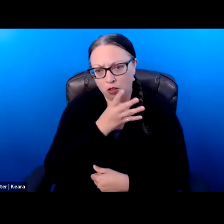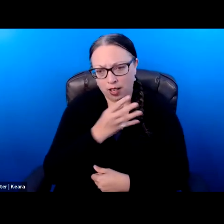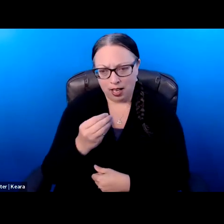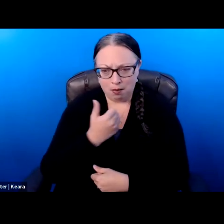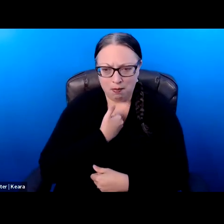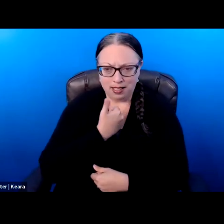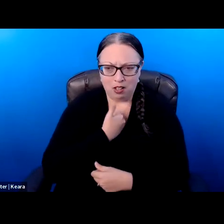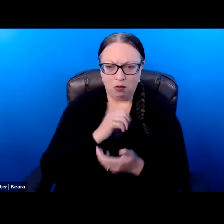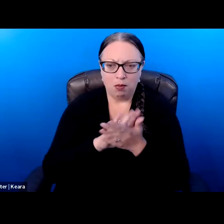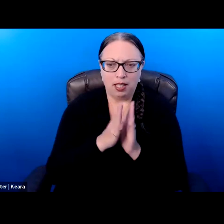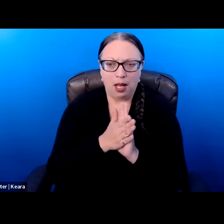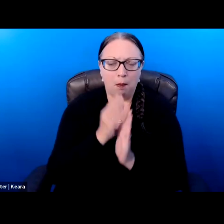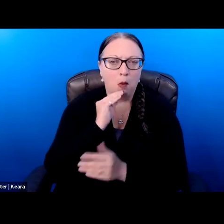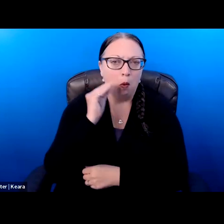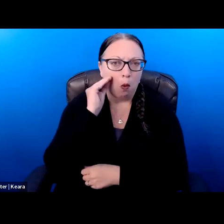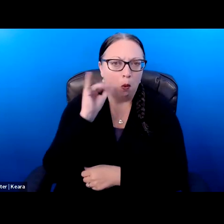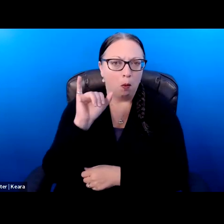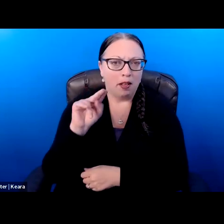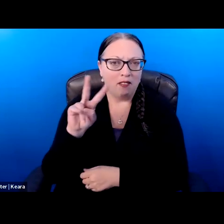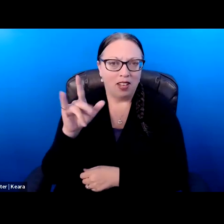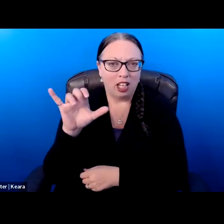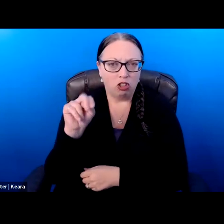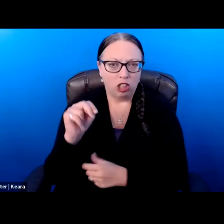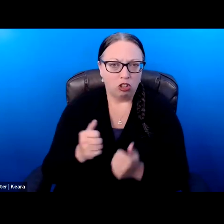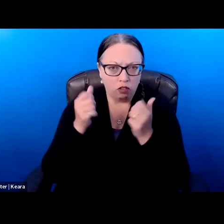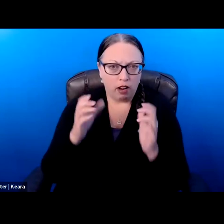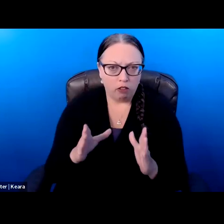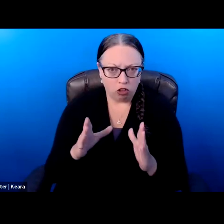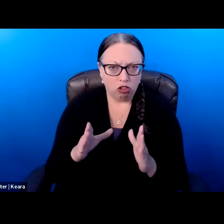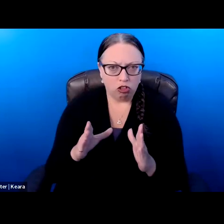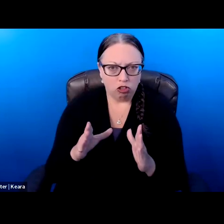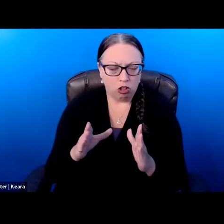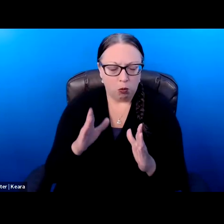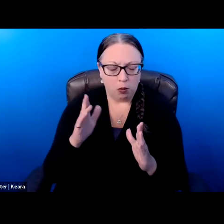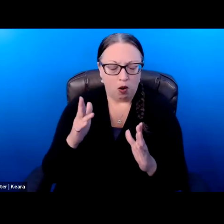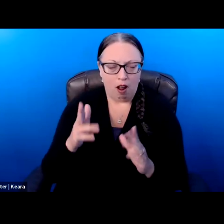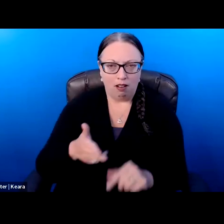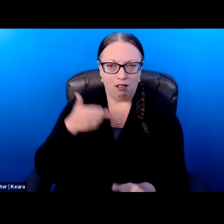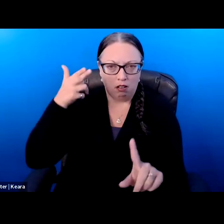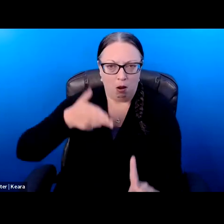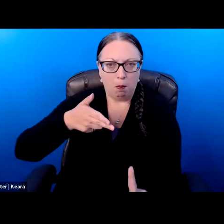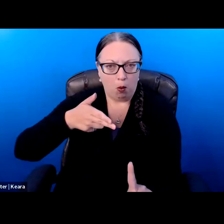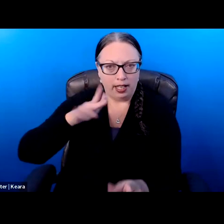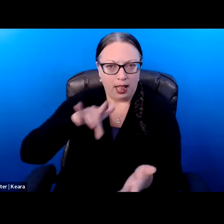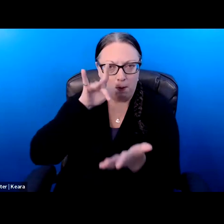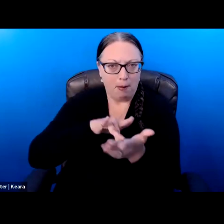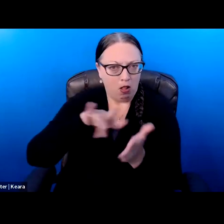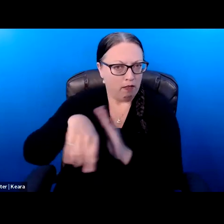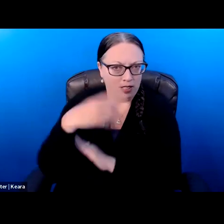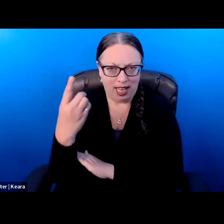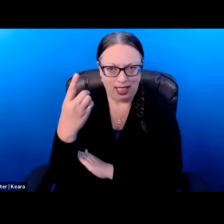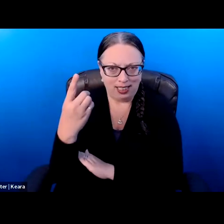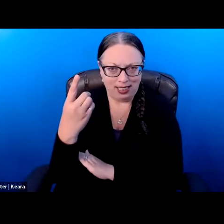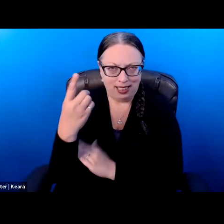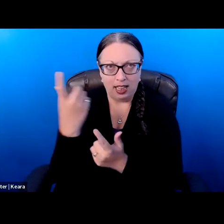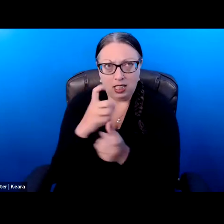invasion survivors and were held at gunpoint in the middle of the day, right? In the safest place in the world for me, which was my home.